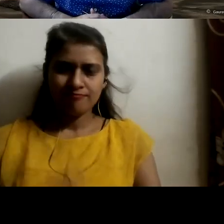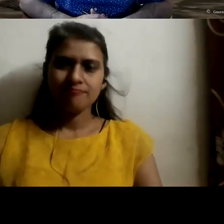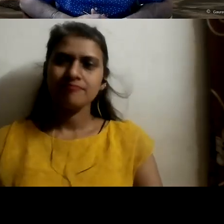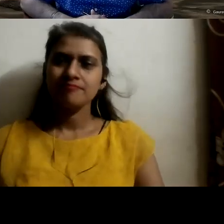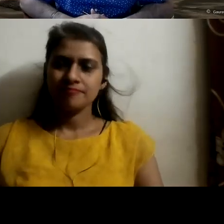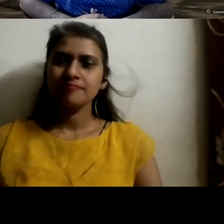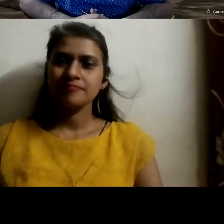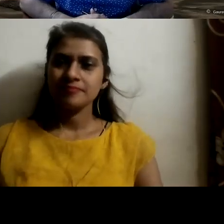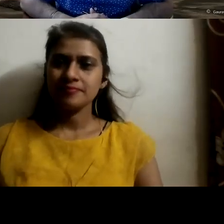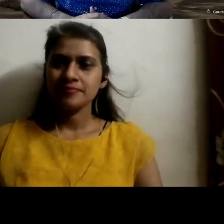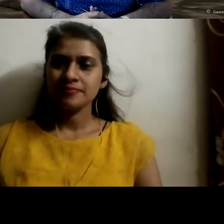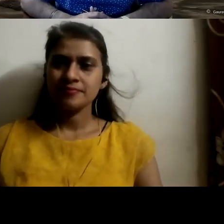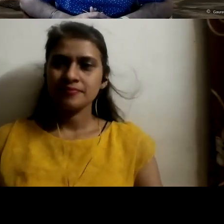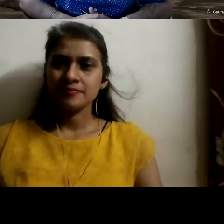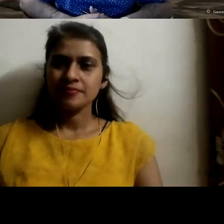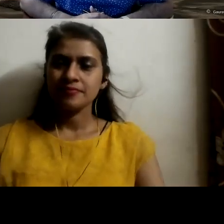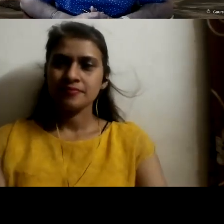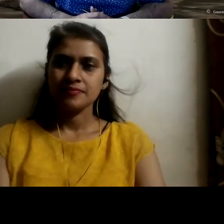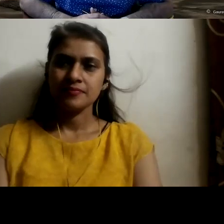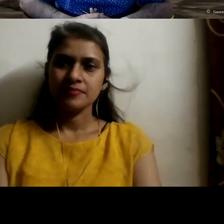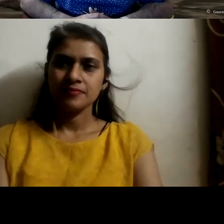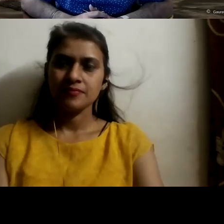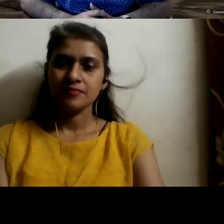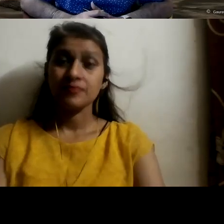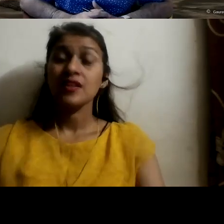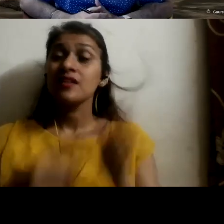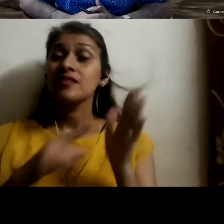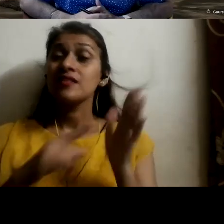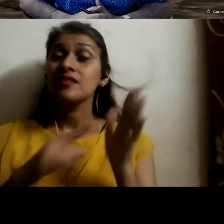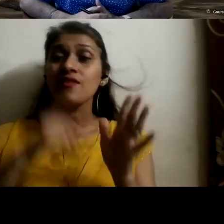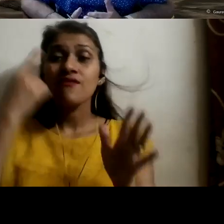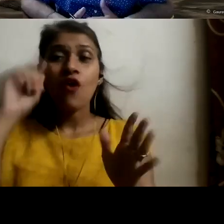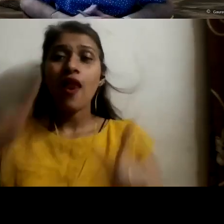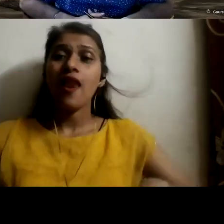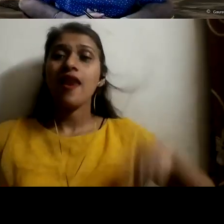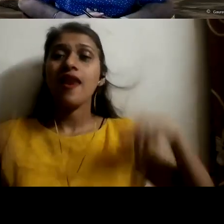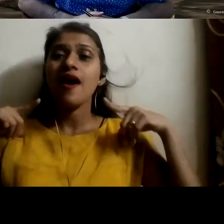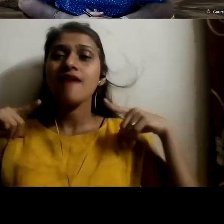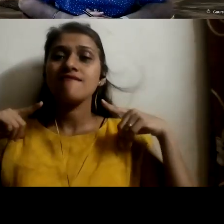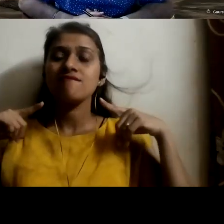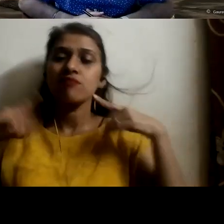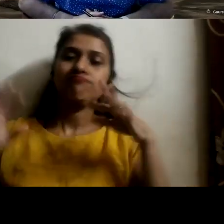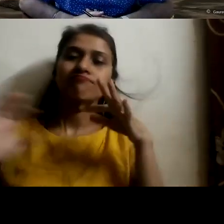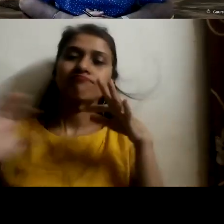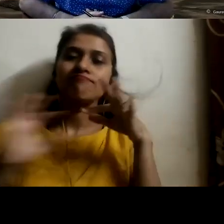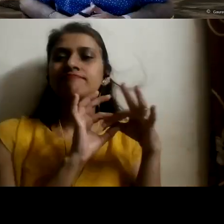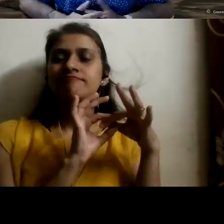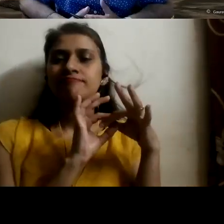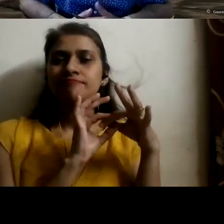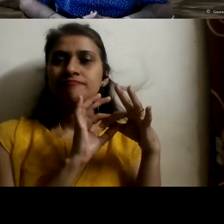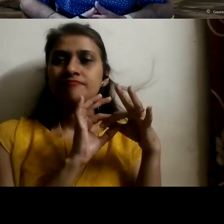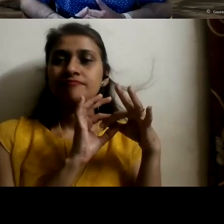is, it is an accommodation of life in a life context. Whether you